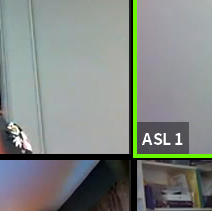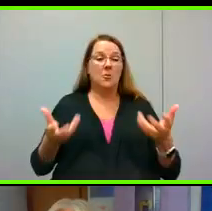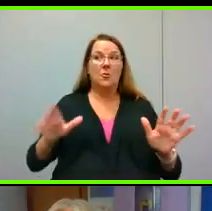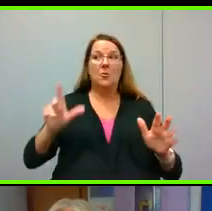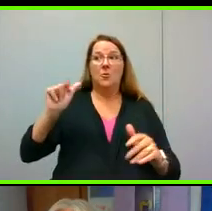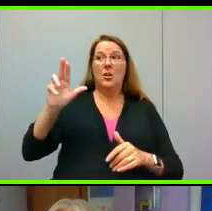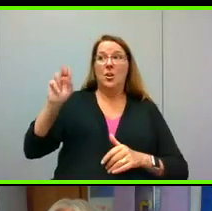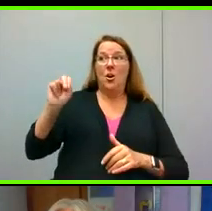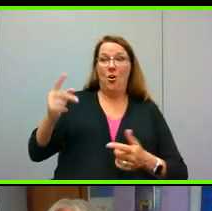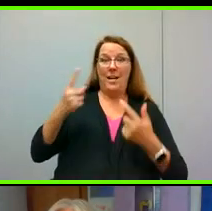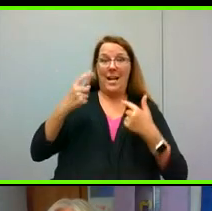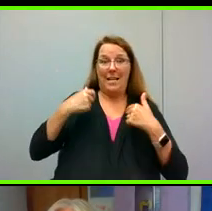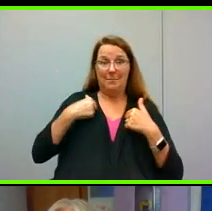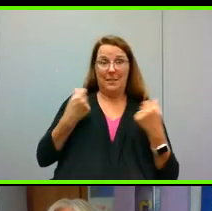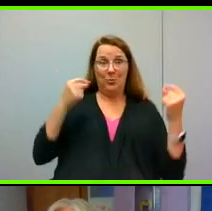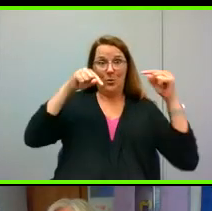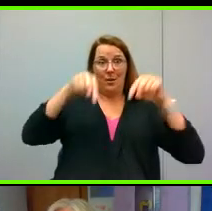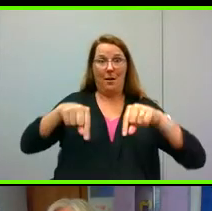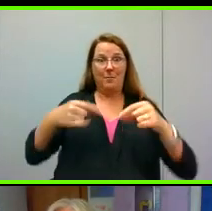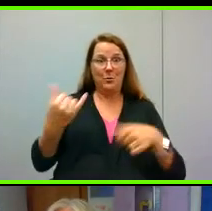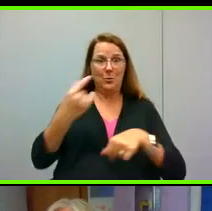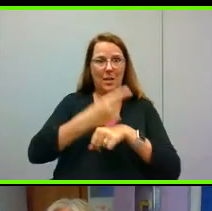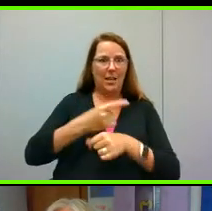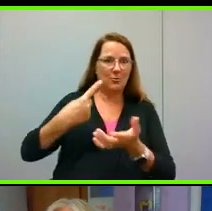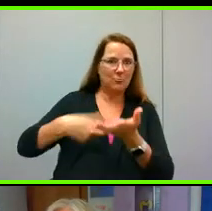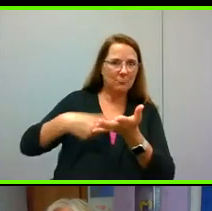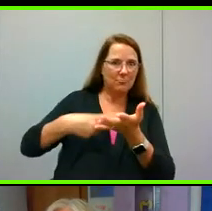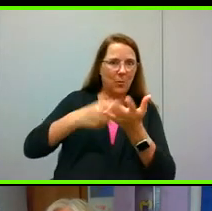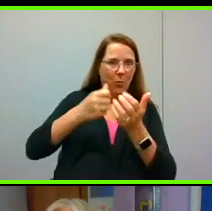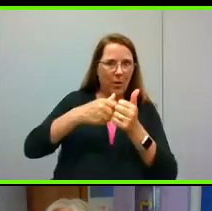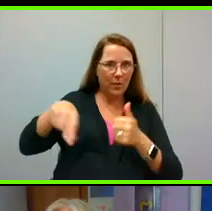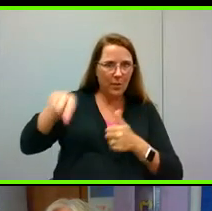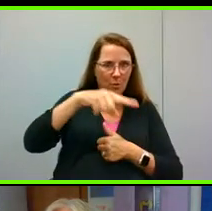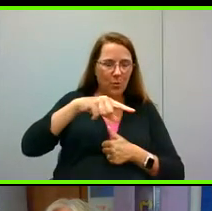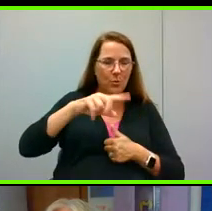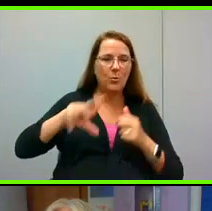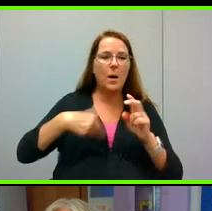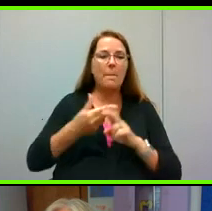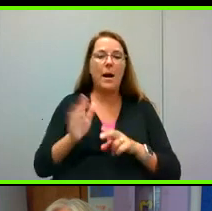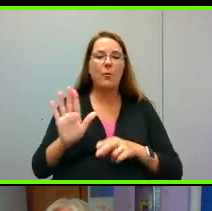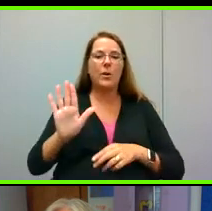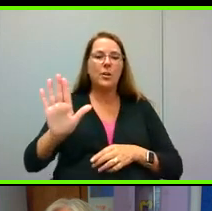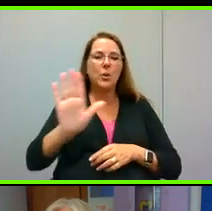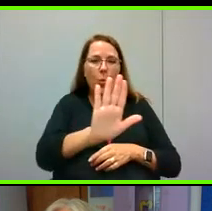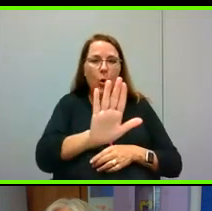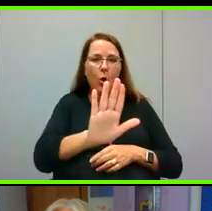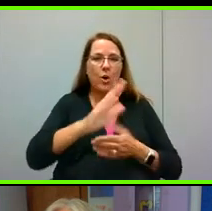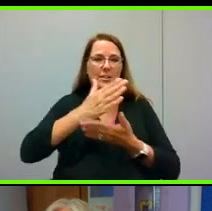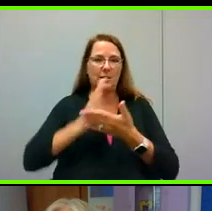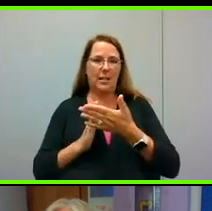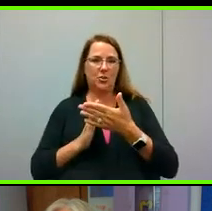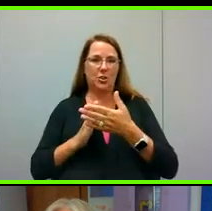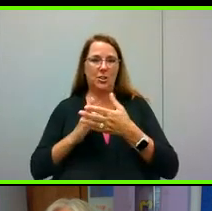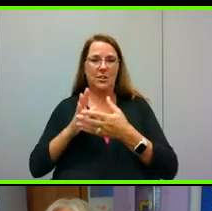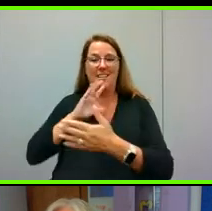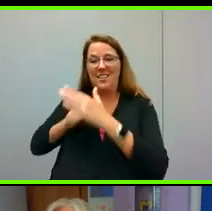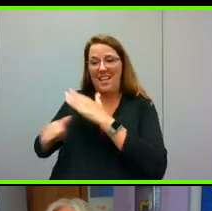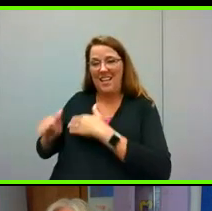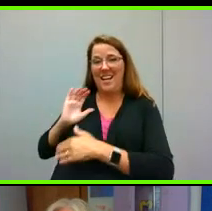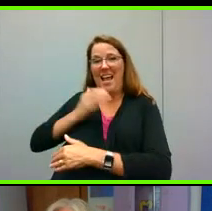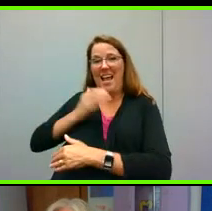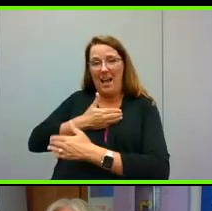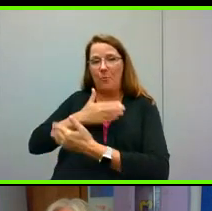me to come today to speak with you all about your particular section in our section,